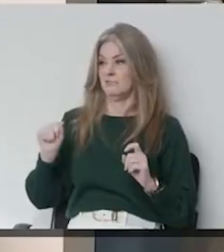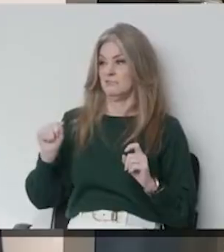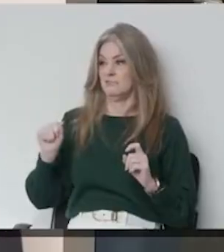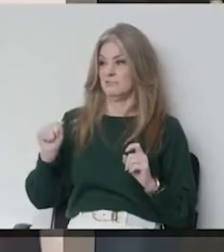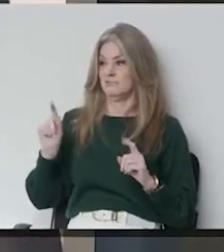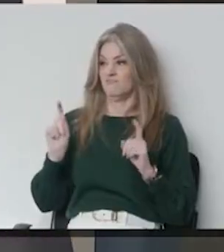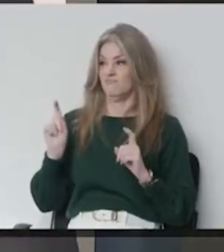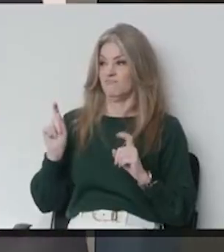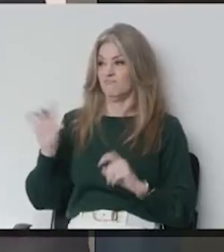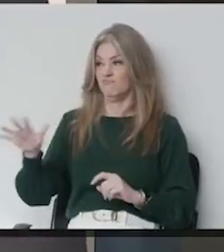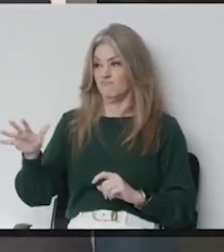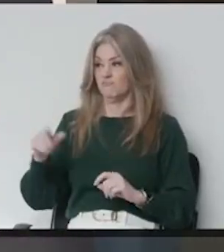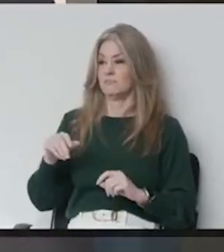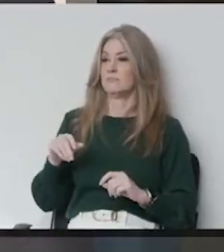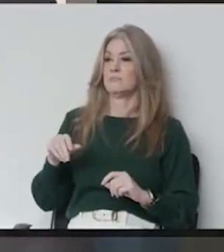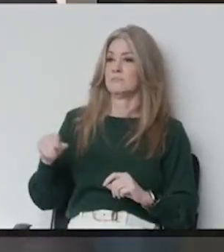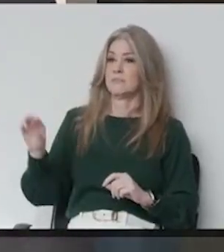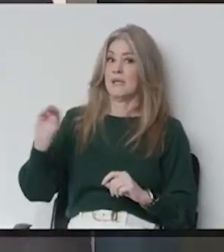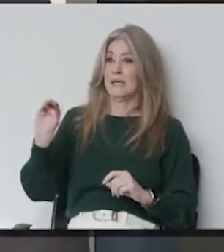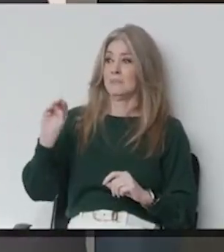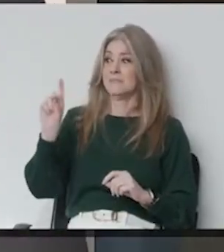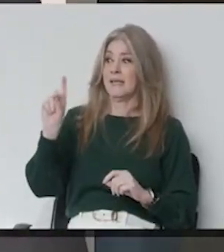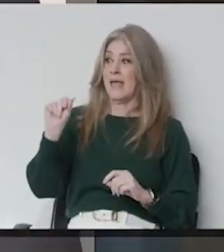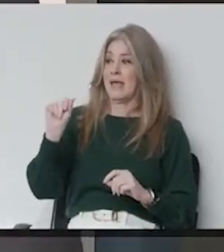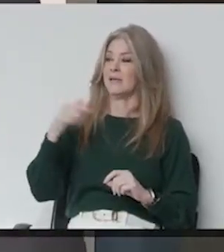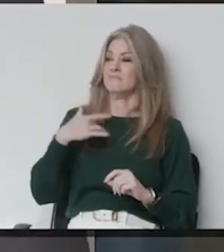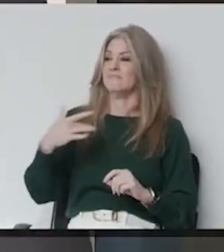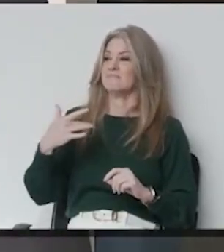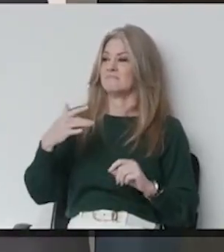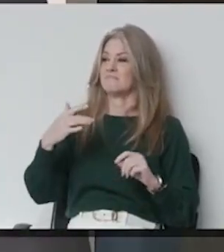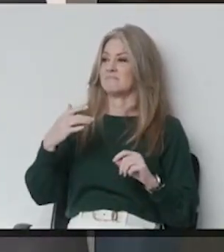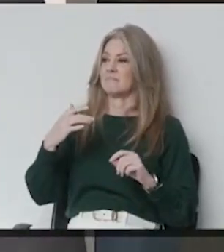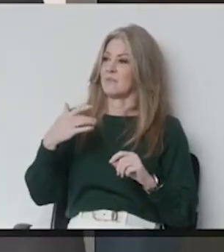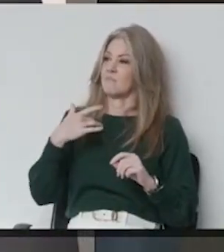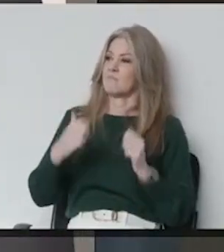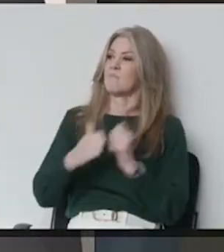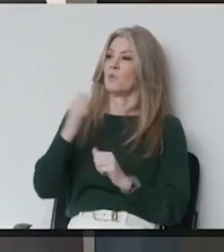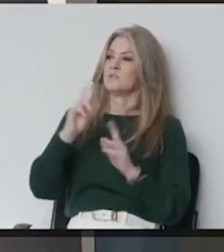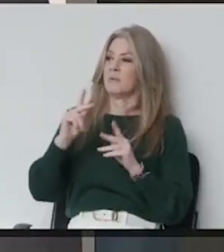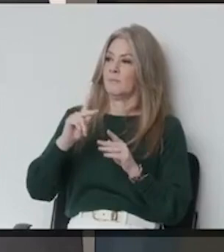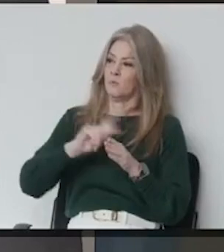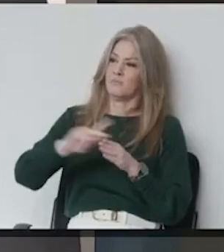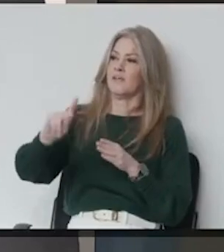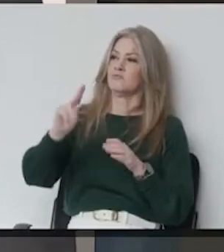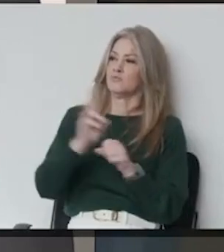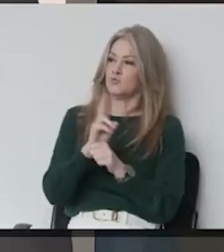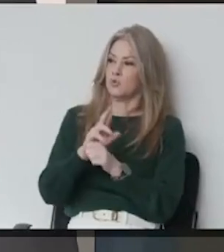So NVDA is an industry standard. That's what I use to test. In